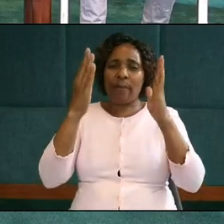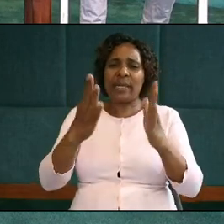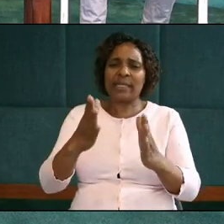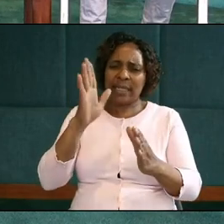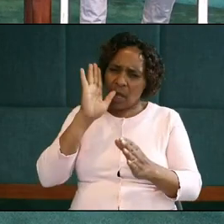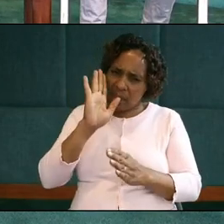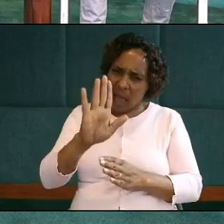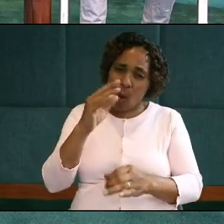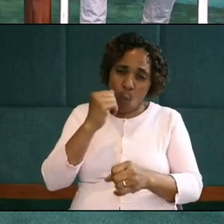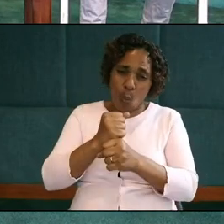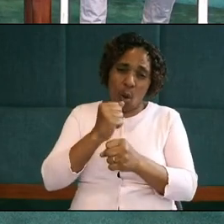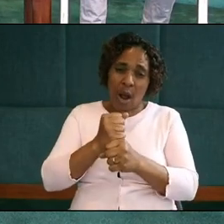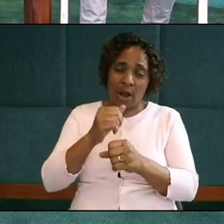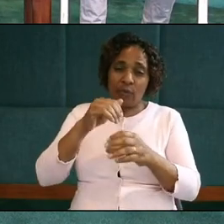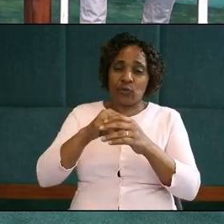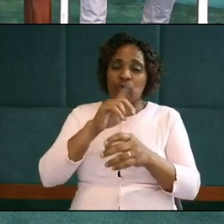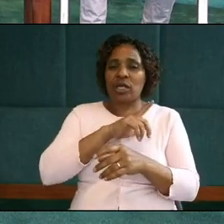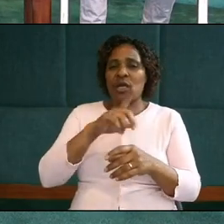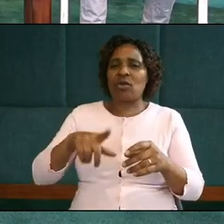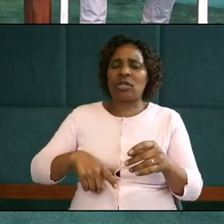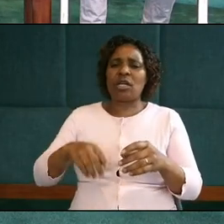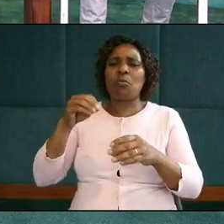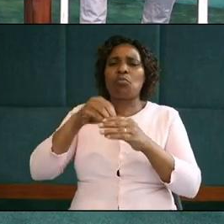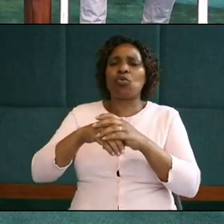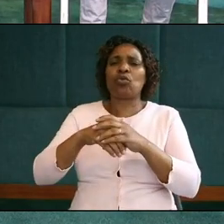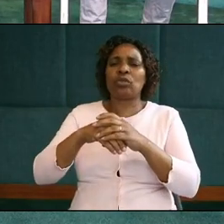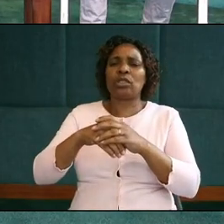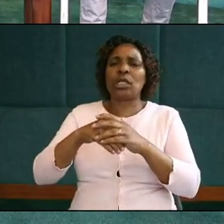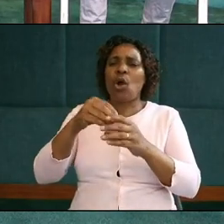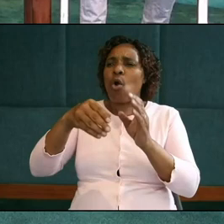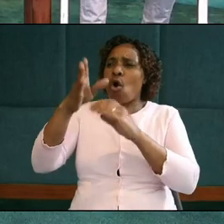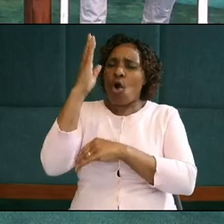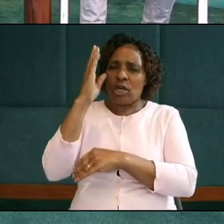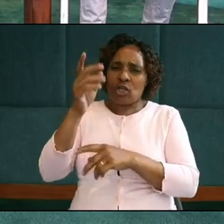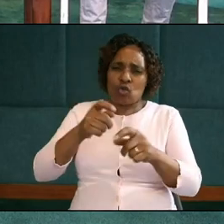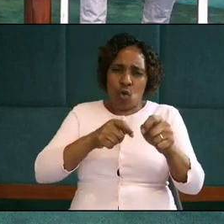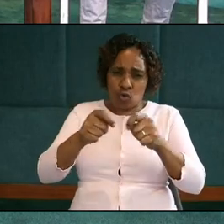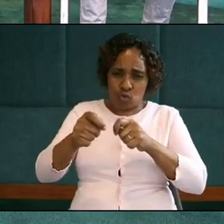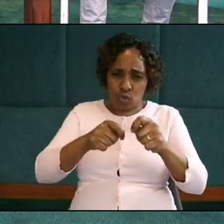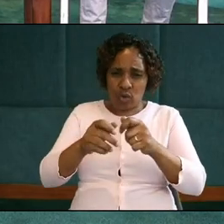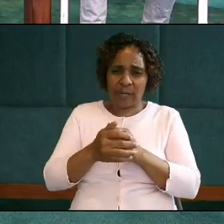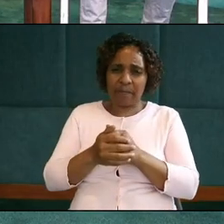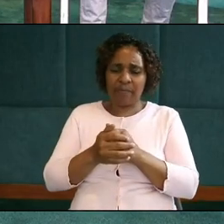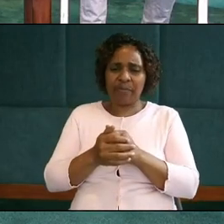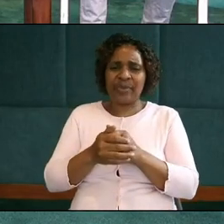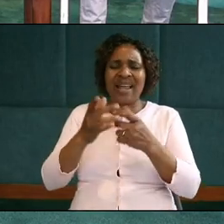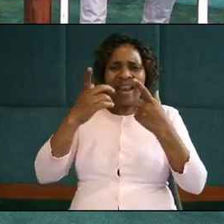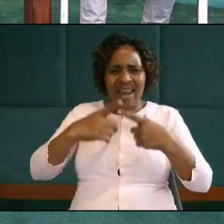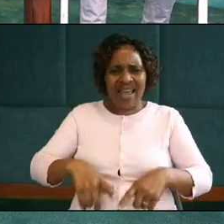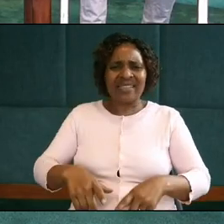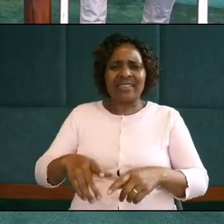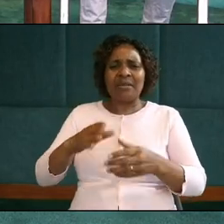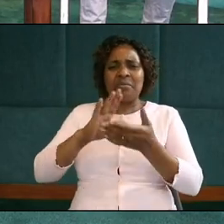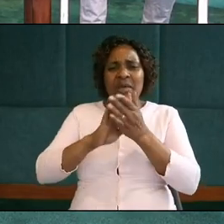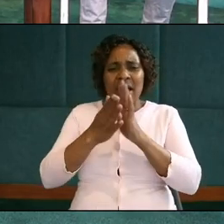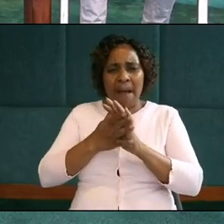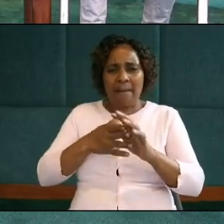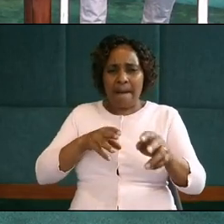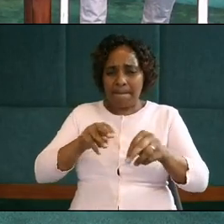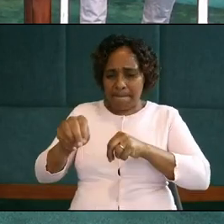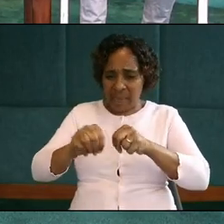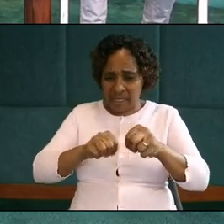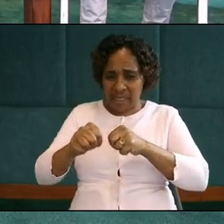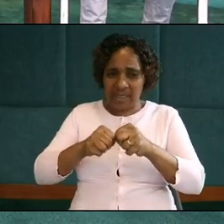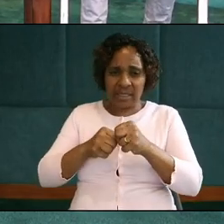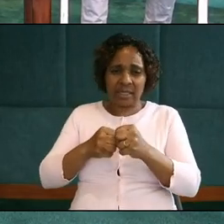works unto the Lord. But I like the way it says, put God in charge. Put God in charge. Let him be the managing partner. You know,